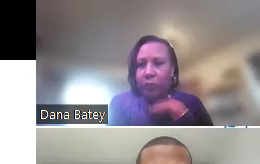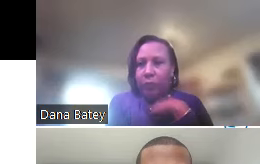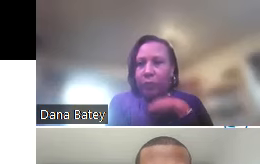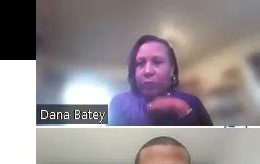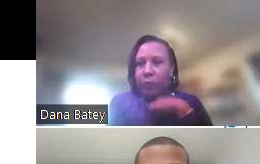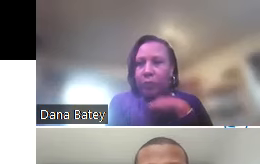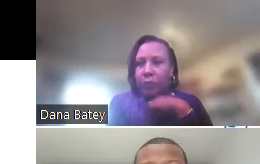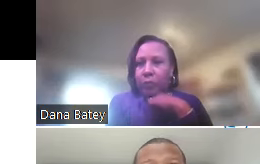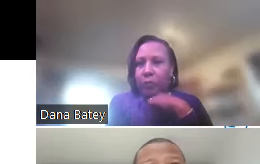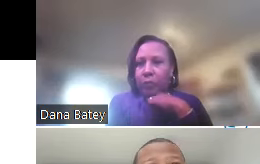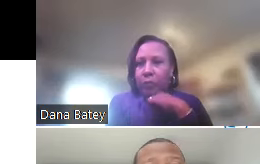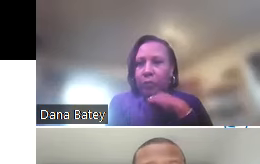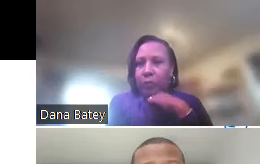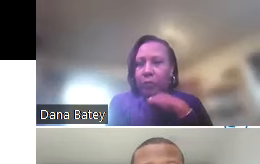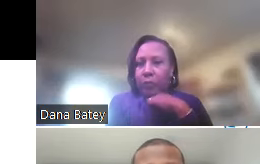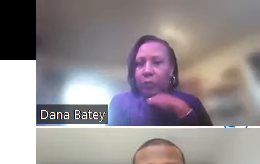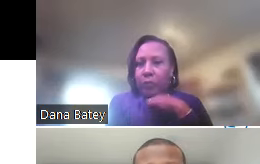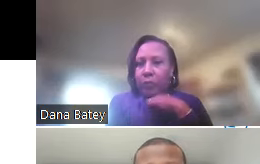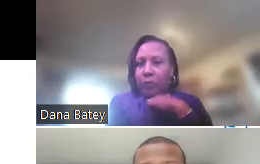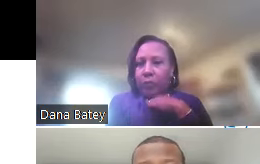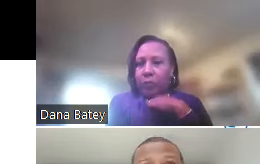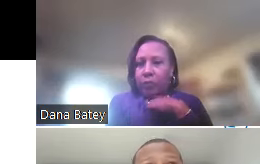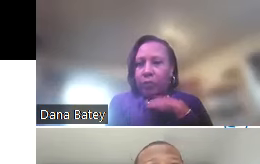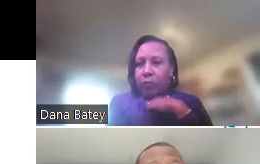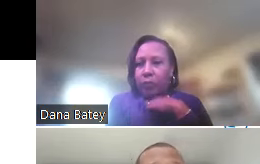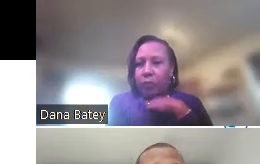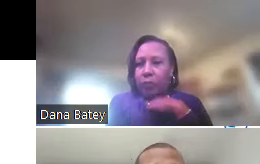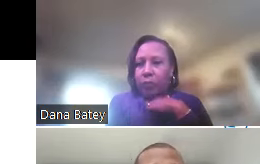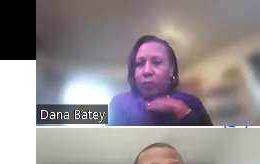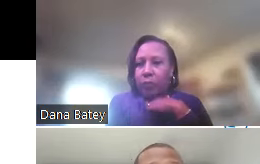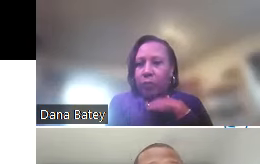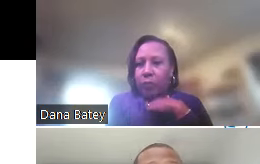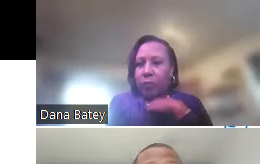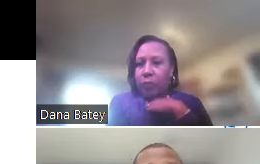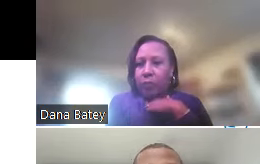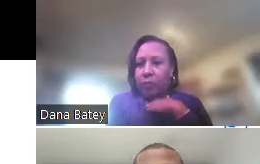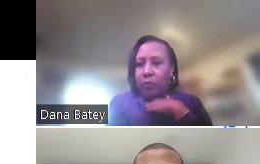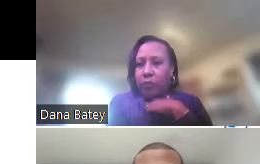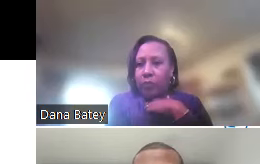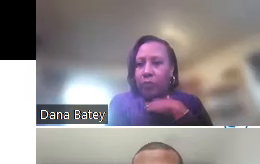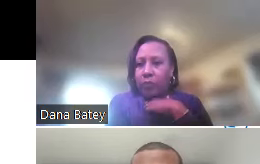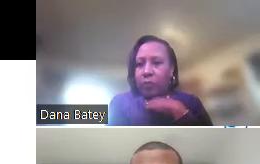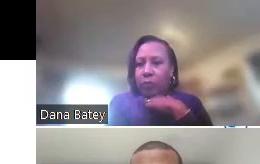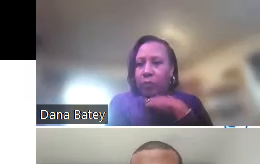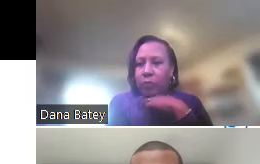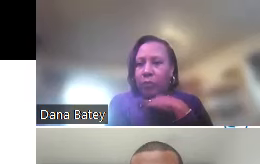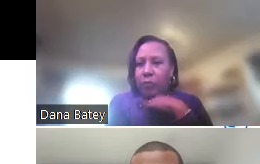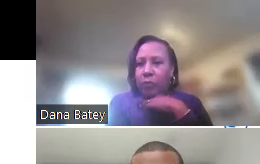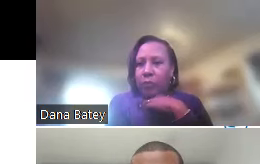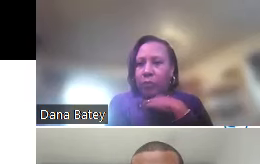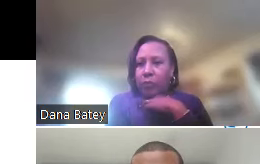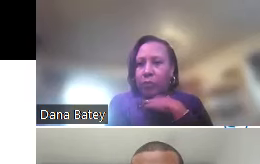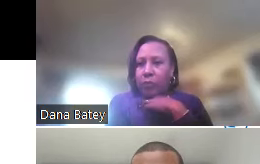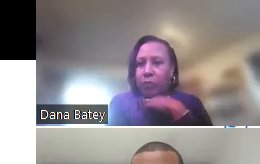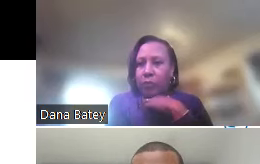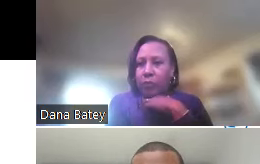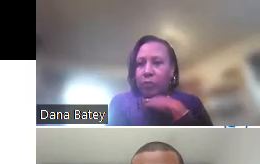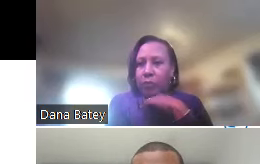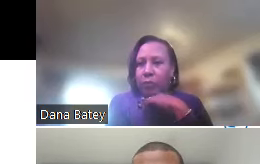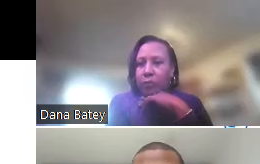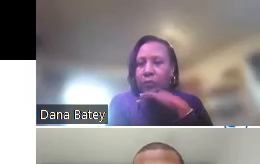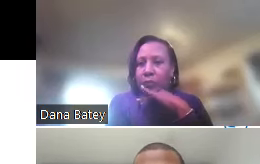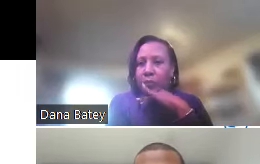within the CMS programs for them, but I think obviously will be for Medicaid and other programs here for us, and addressing those inequities in policy